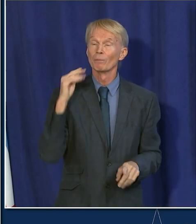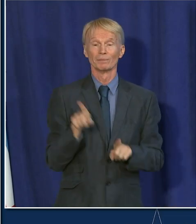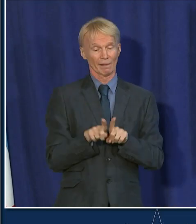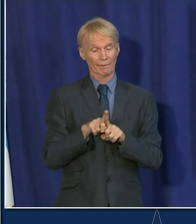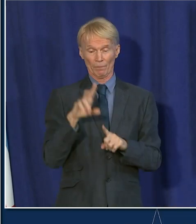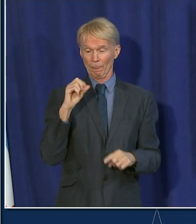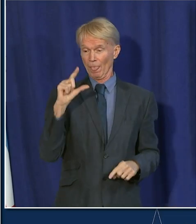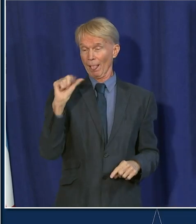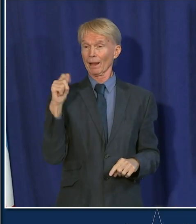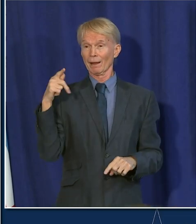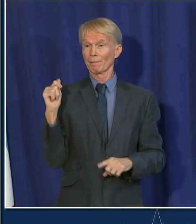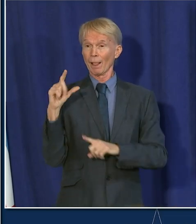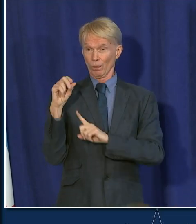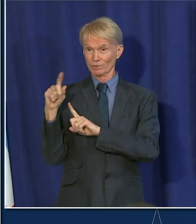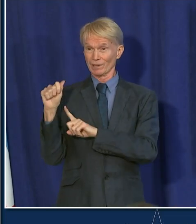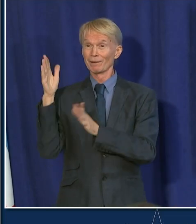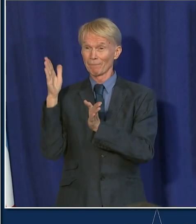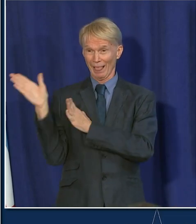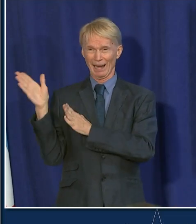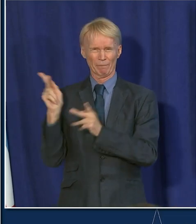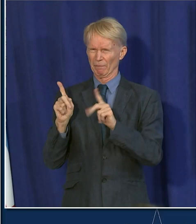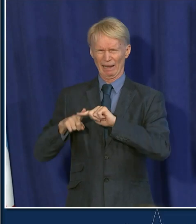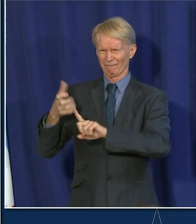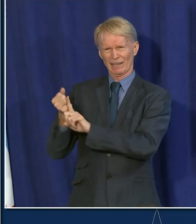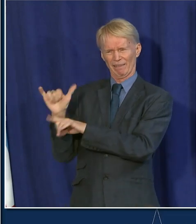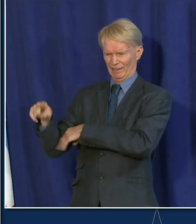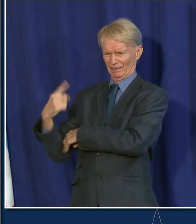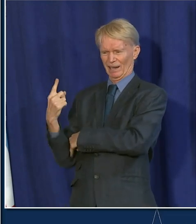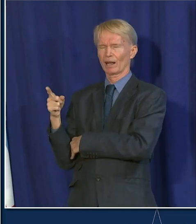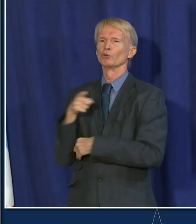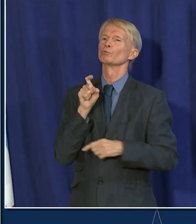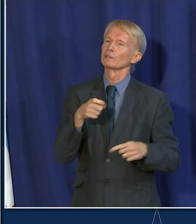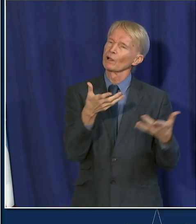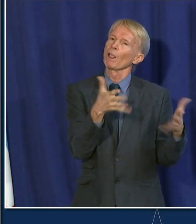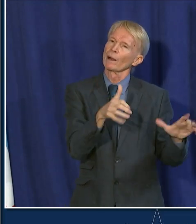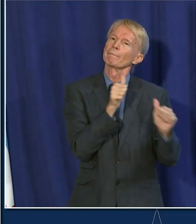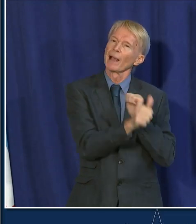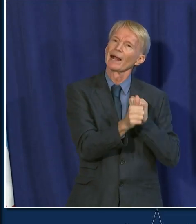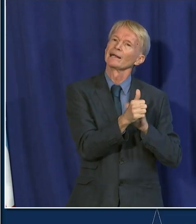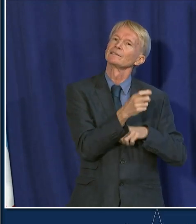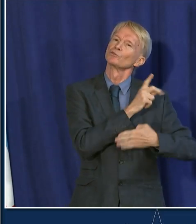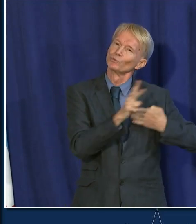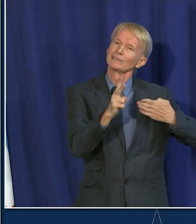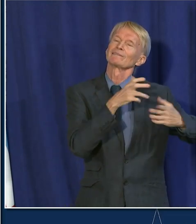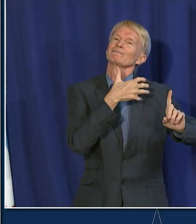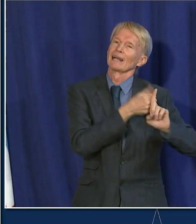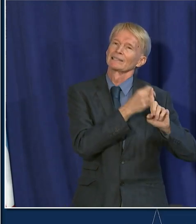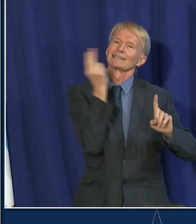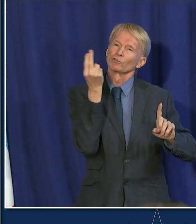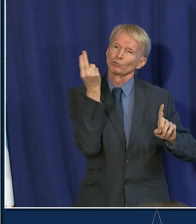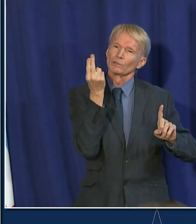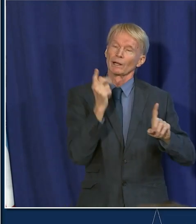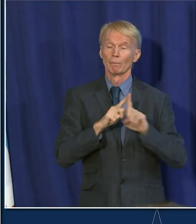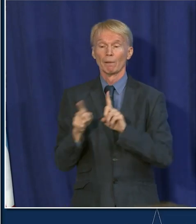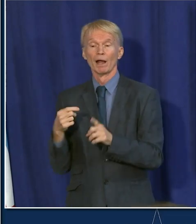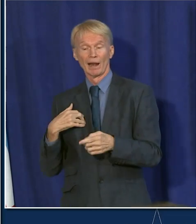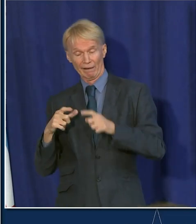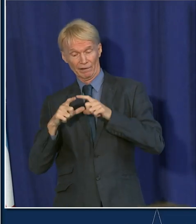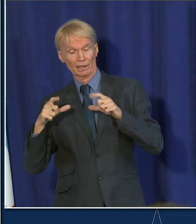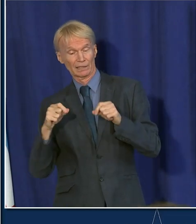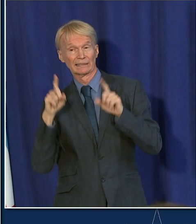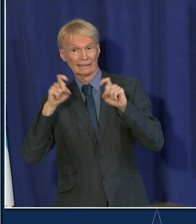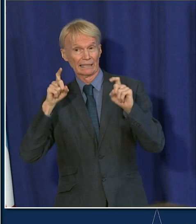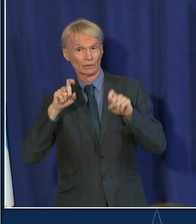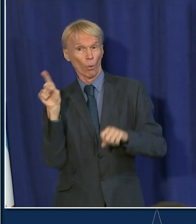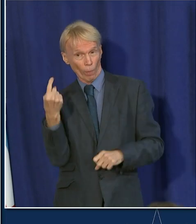not that interested in vaccinating on the spot. We need people to already be vaccinated by the time they come in. But where people are coming with testing, our vaccine ambassadors will